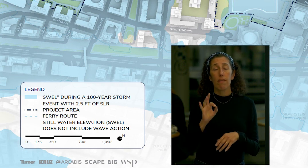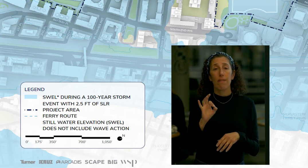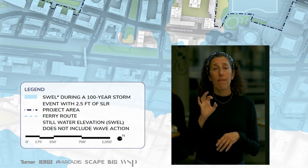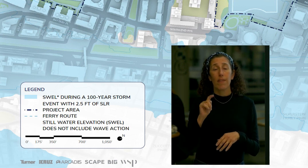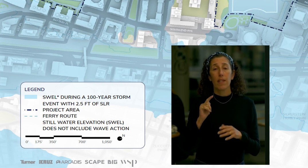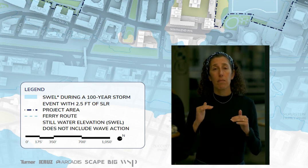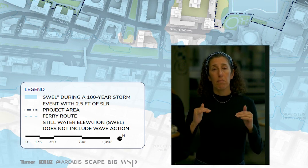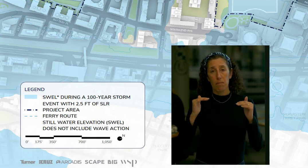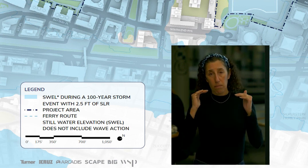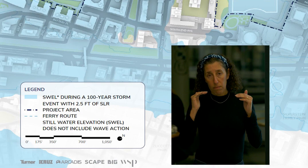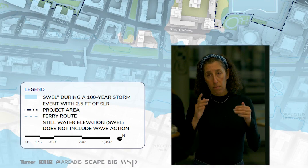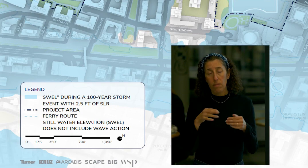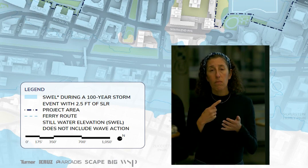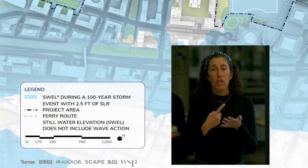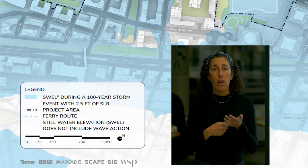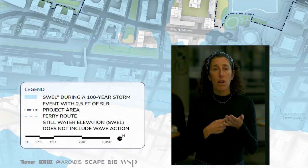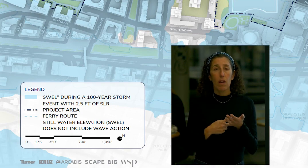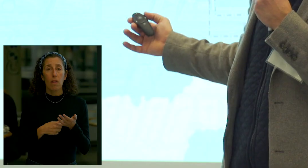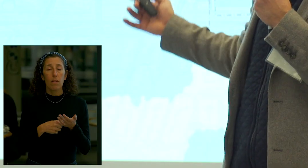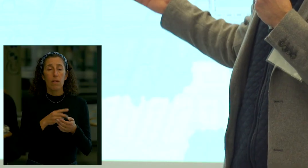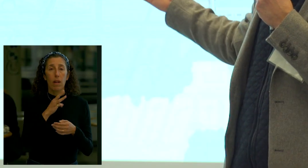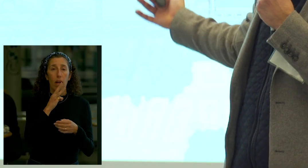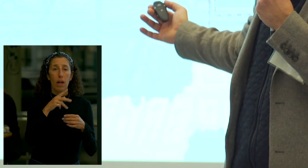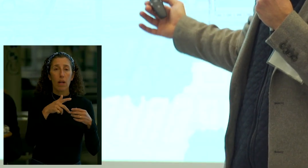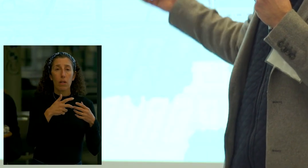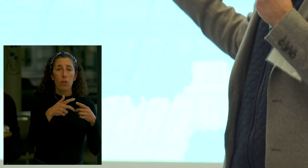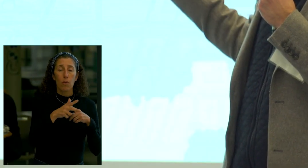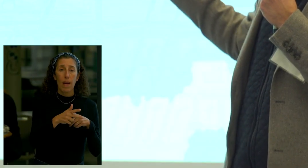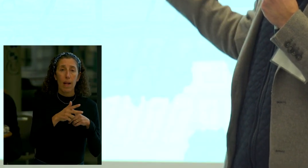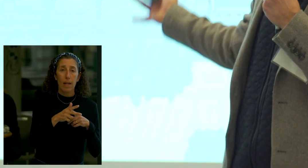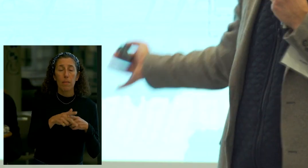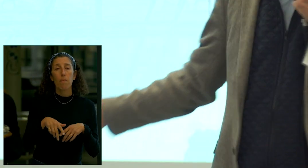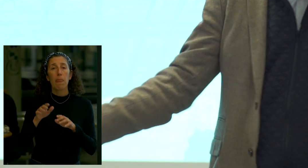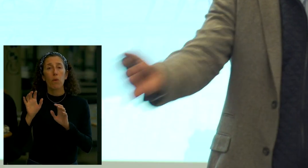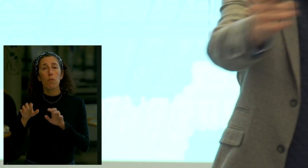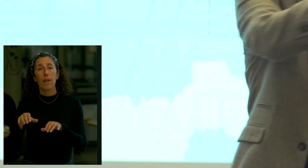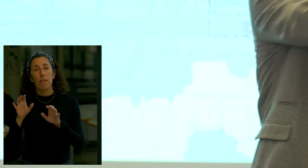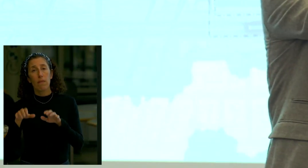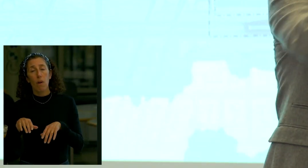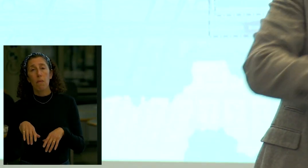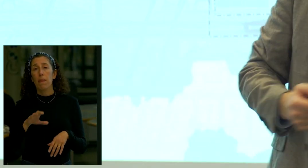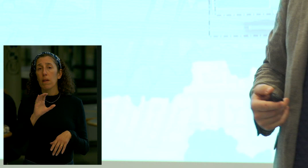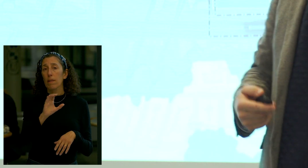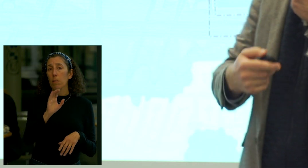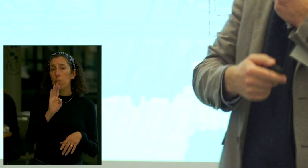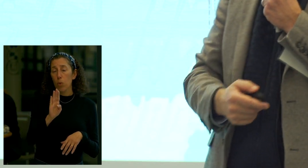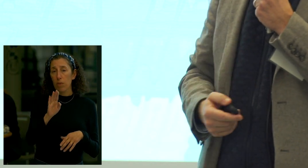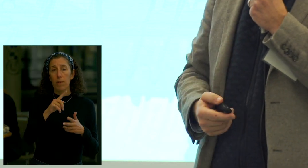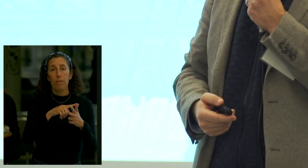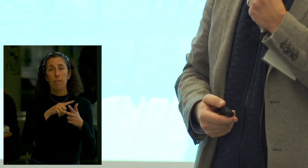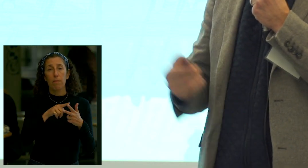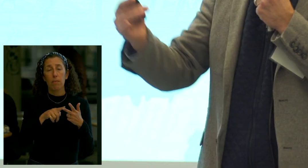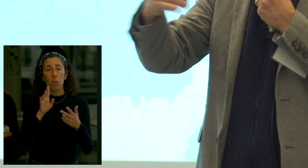this any questions on the hydraulics, hydrodynamics, the rainfall, the climate change and the cloudburst we will talk about at the risk and